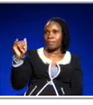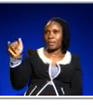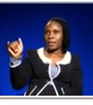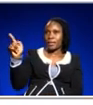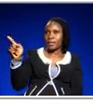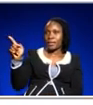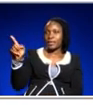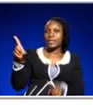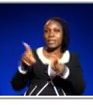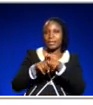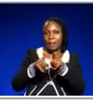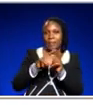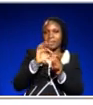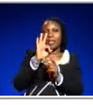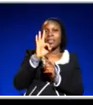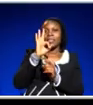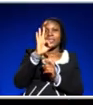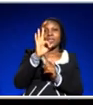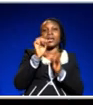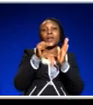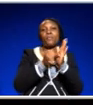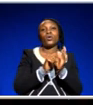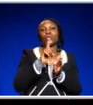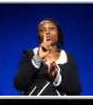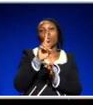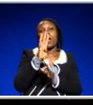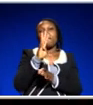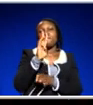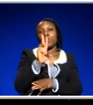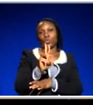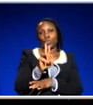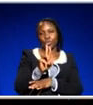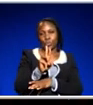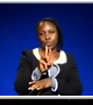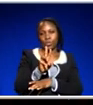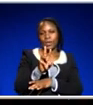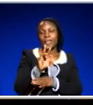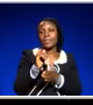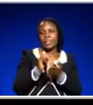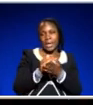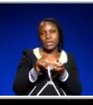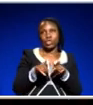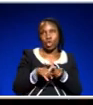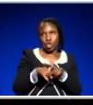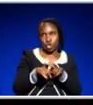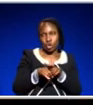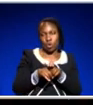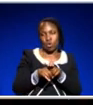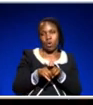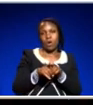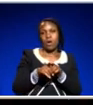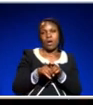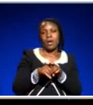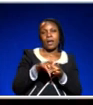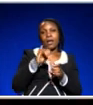3.142, is a non-terminating number, and therefore that also becomes a SAD,